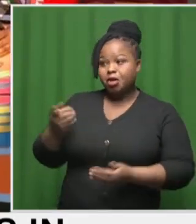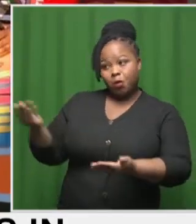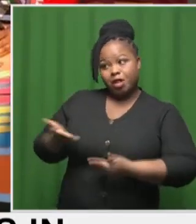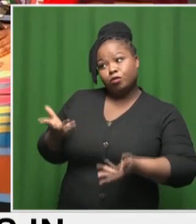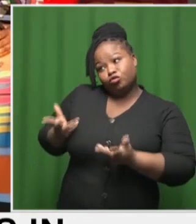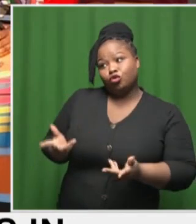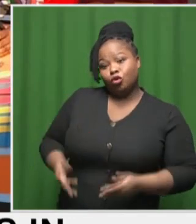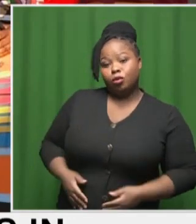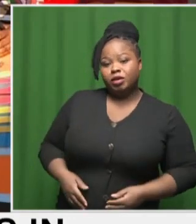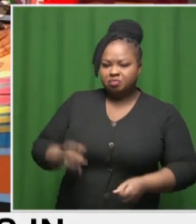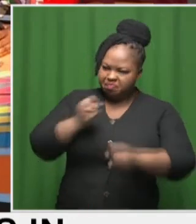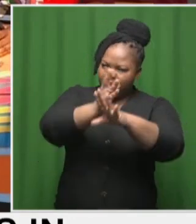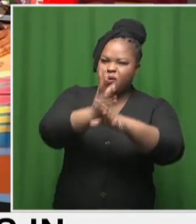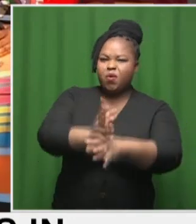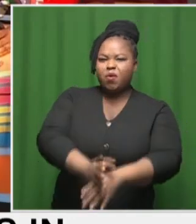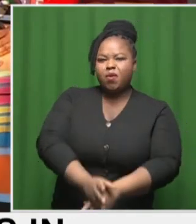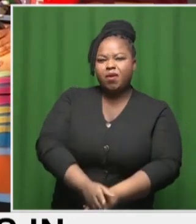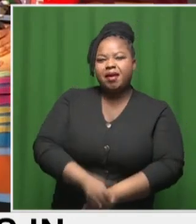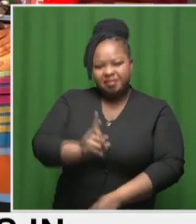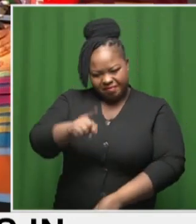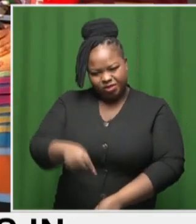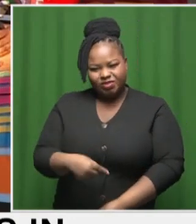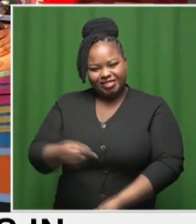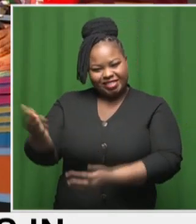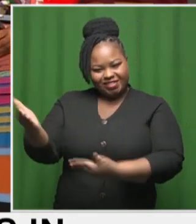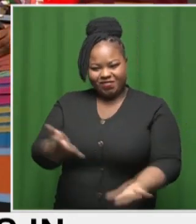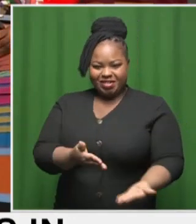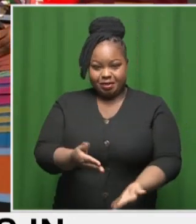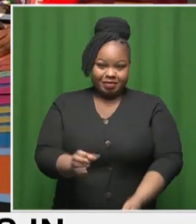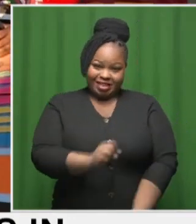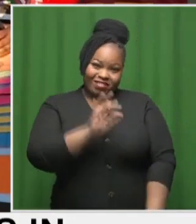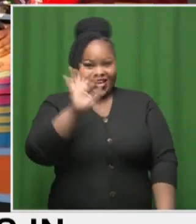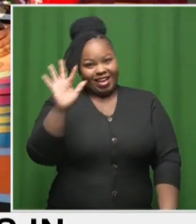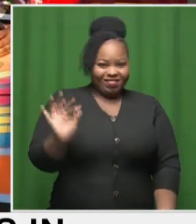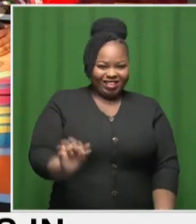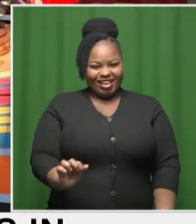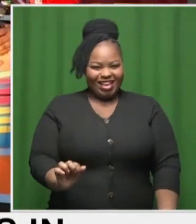We just have to thresh them. So as we say, welcome to Mzansi.